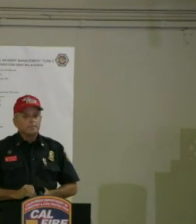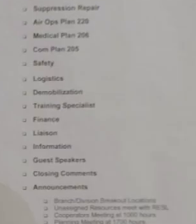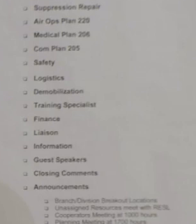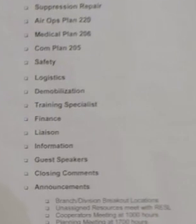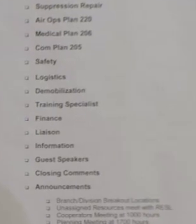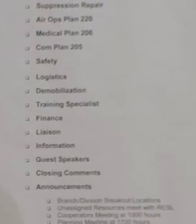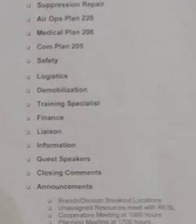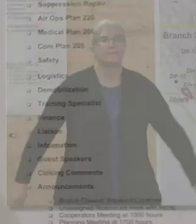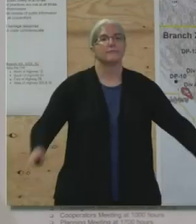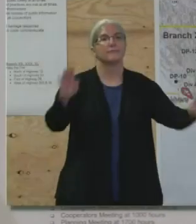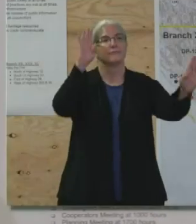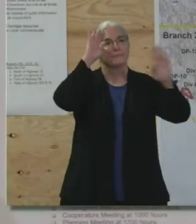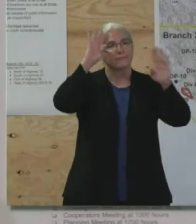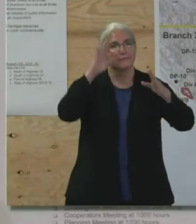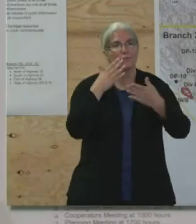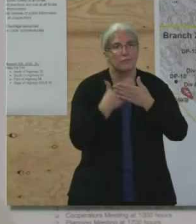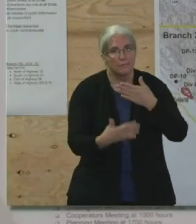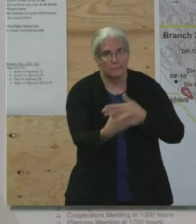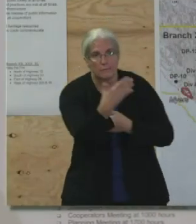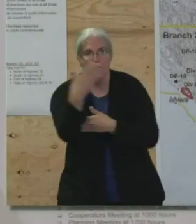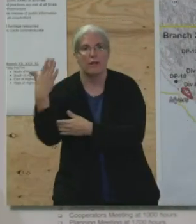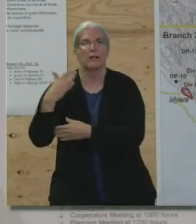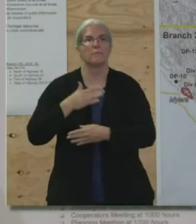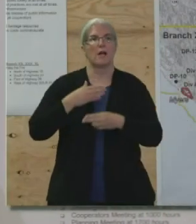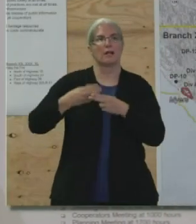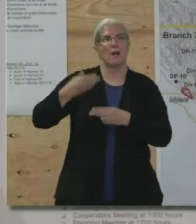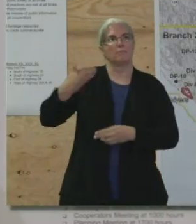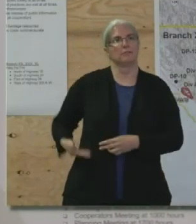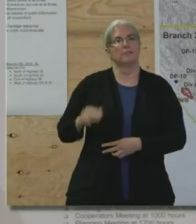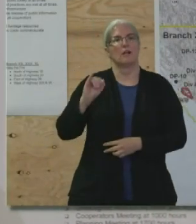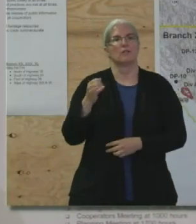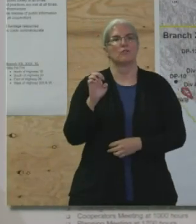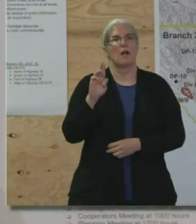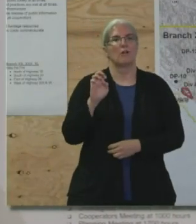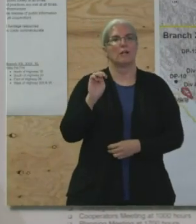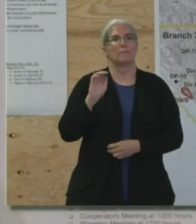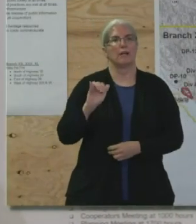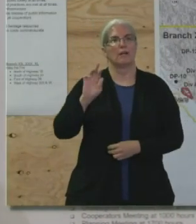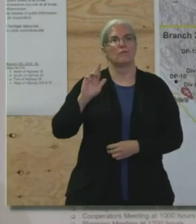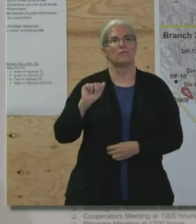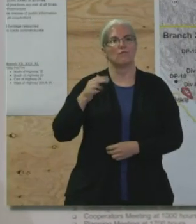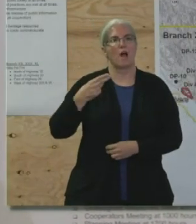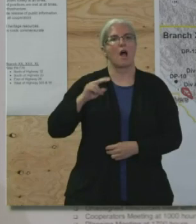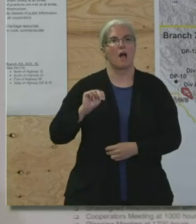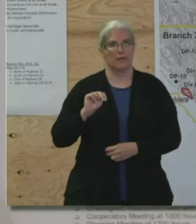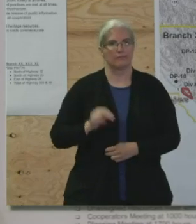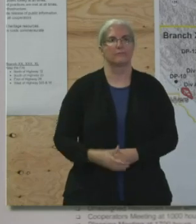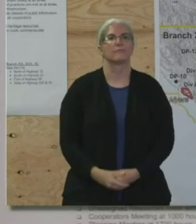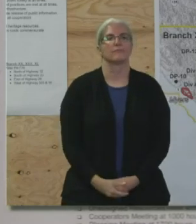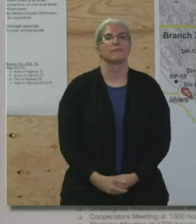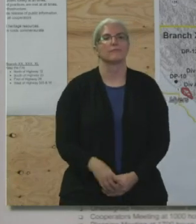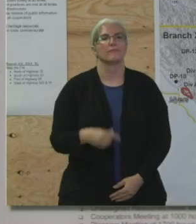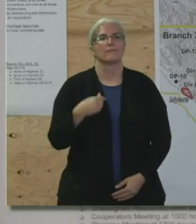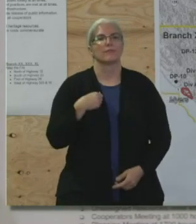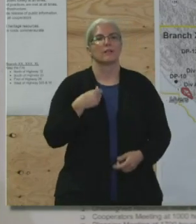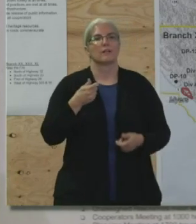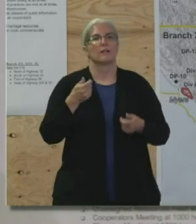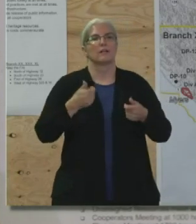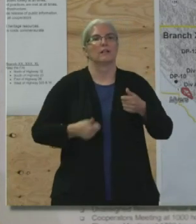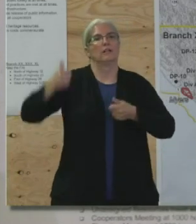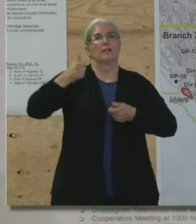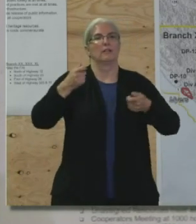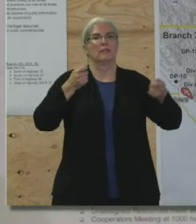Good morning. My name is Jeremy Ron, and I am the Incident Management Team 2 Public Information Officer, assigned to